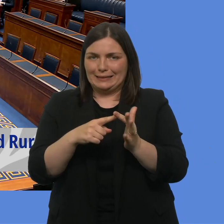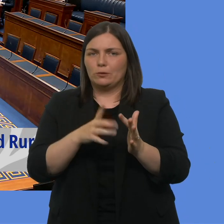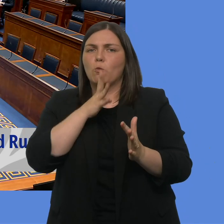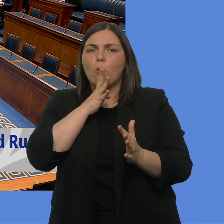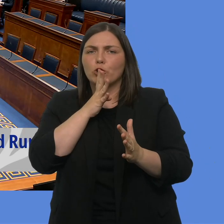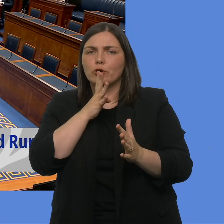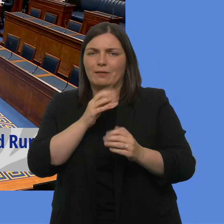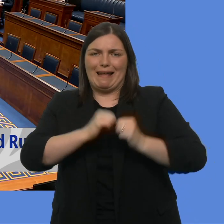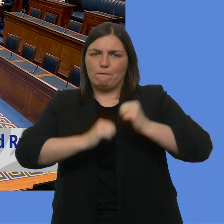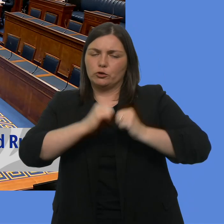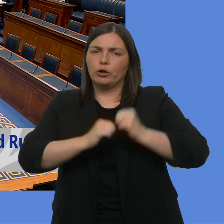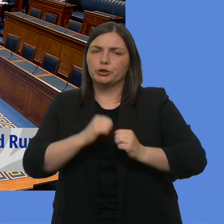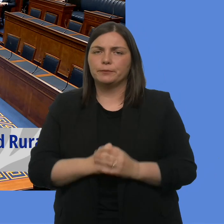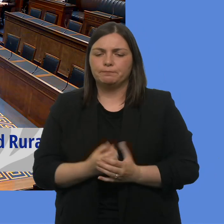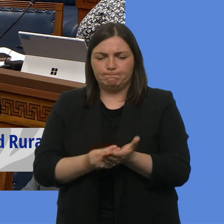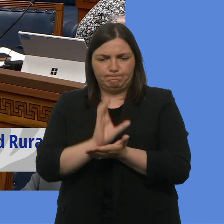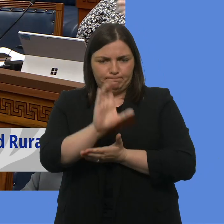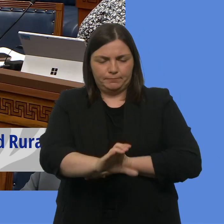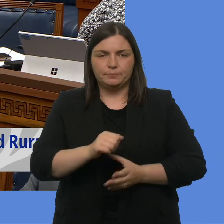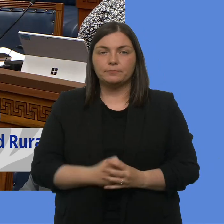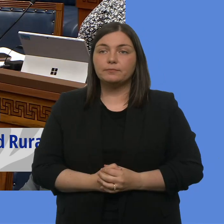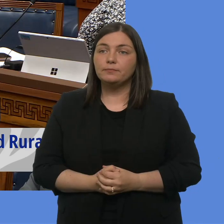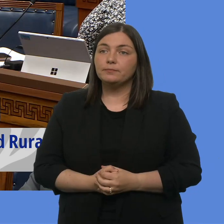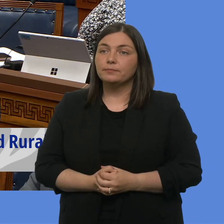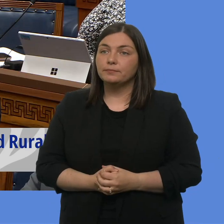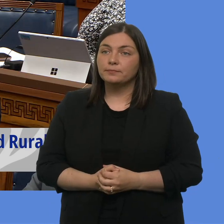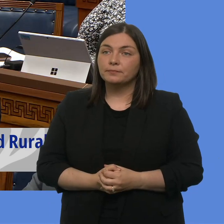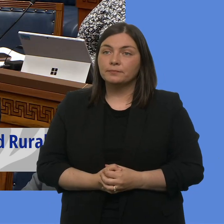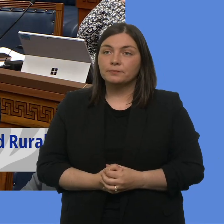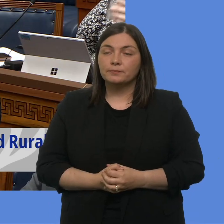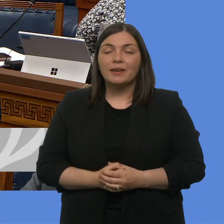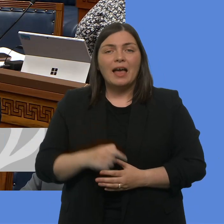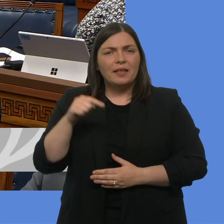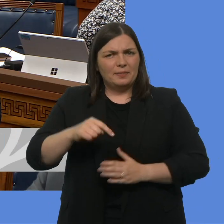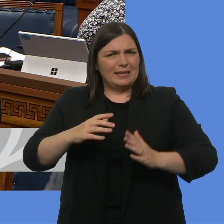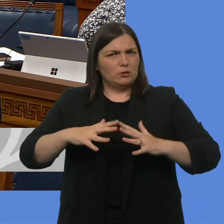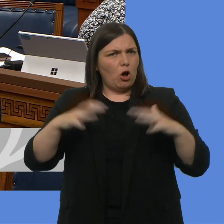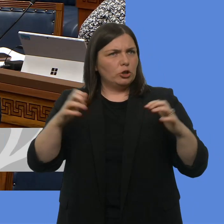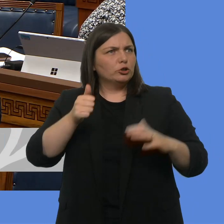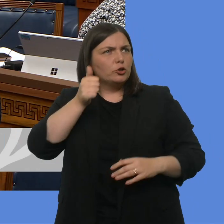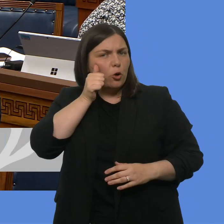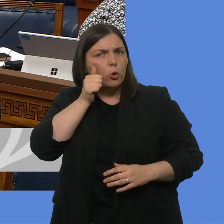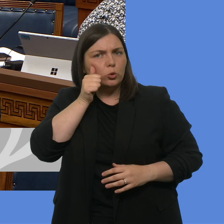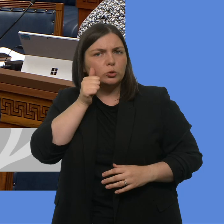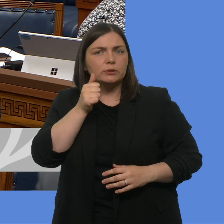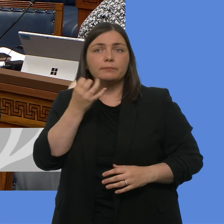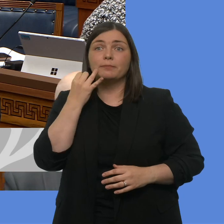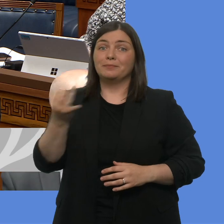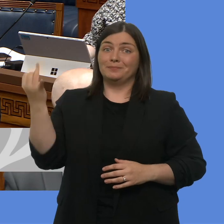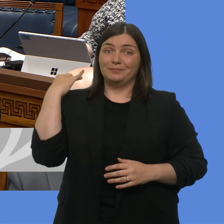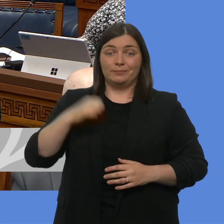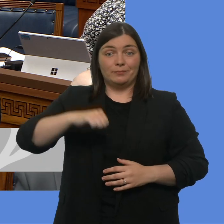Sure. As this House will be aware, following the Autumn Budget 2024 announcement last Wednesday, funding for